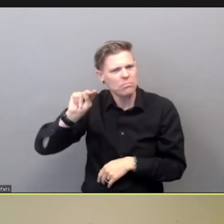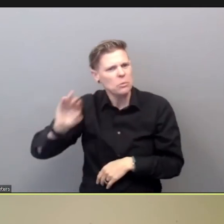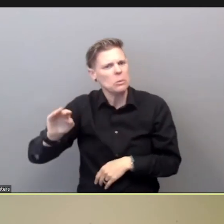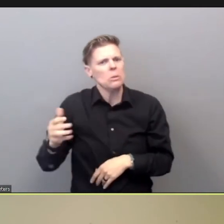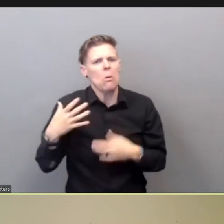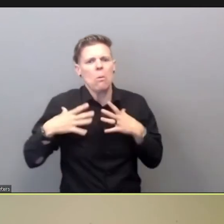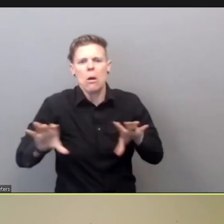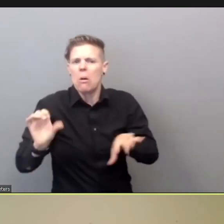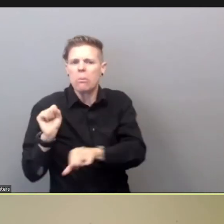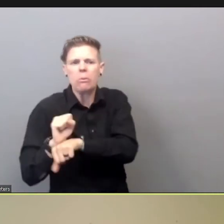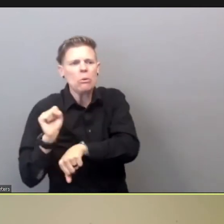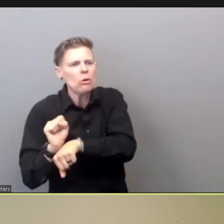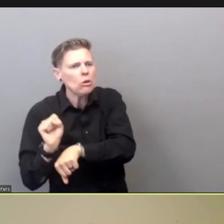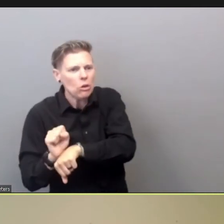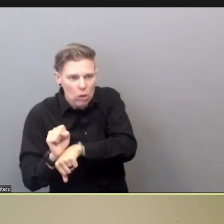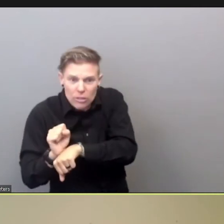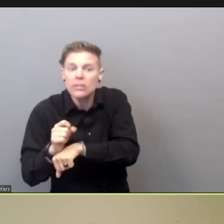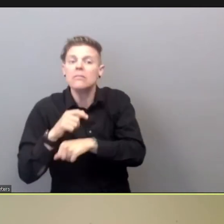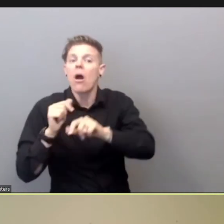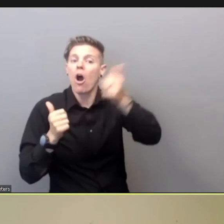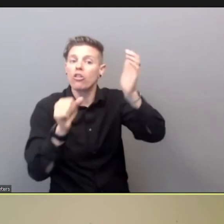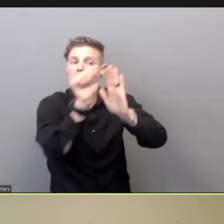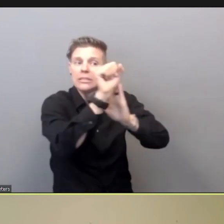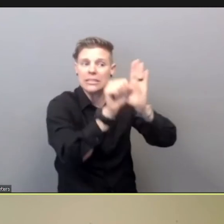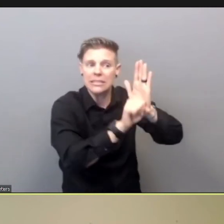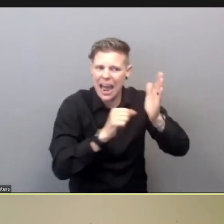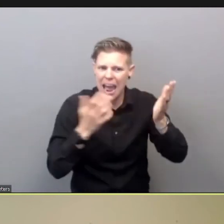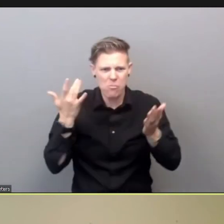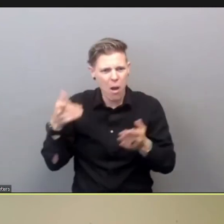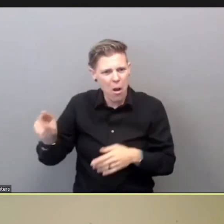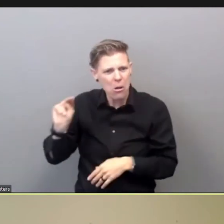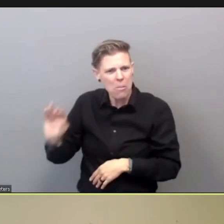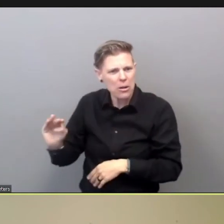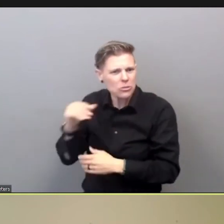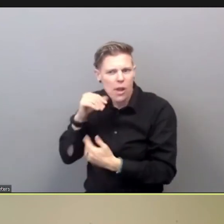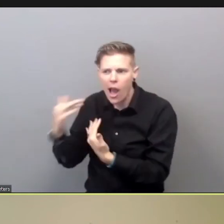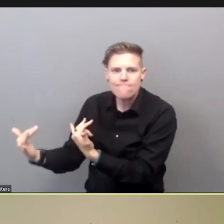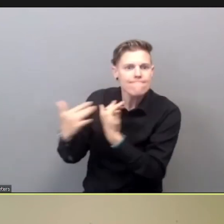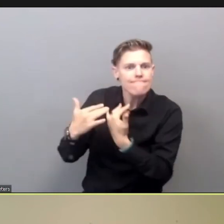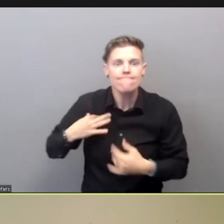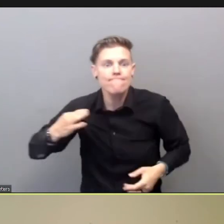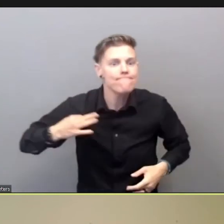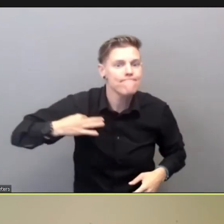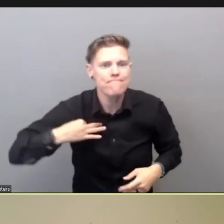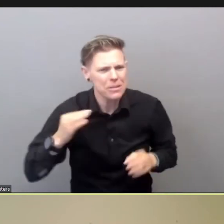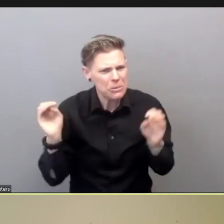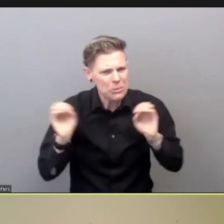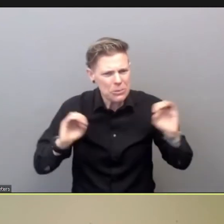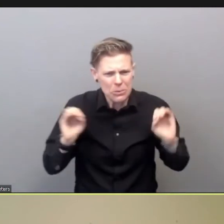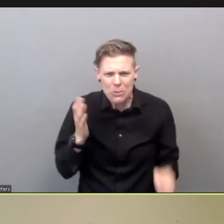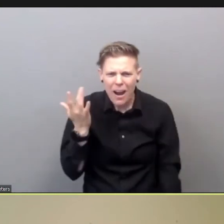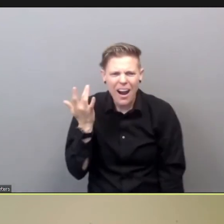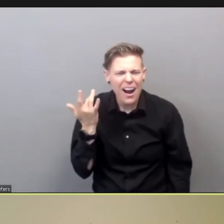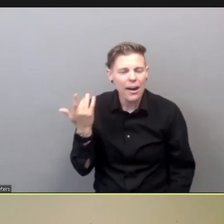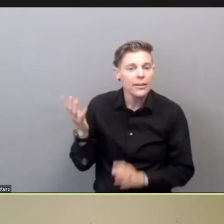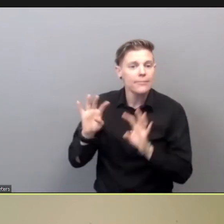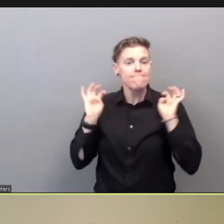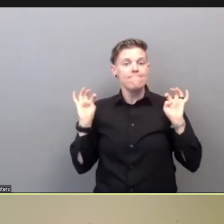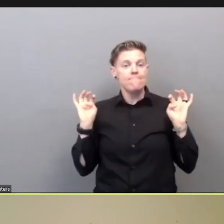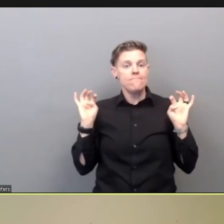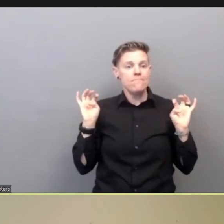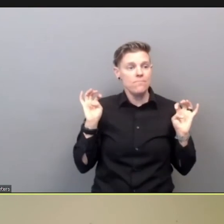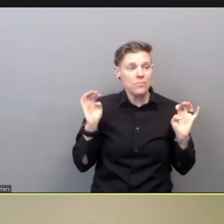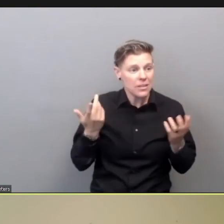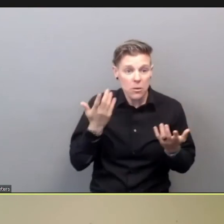yet to return at that rate we all anticipated. They include barriers with healthcare. Of course, the public